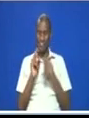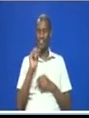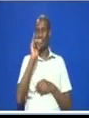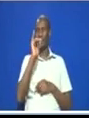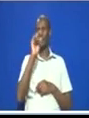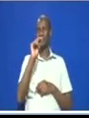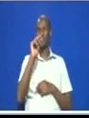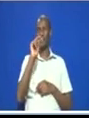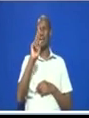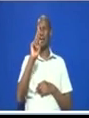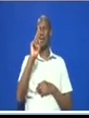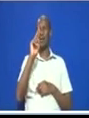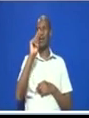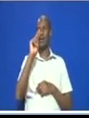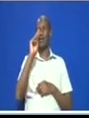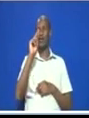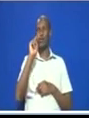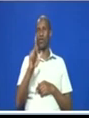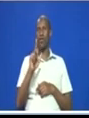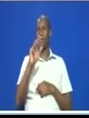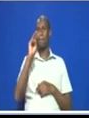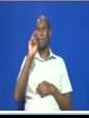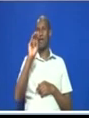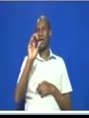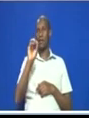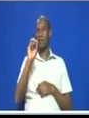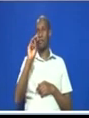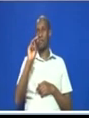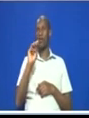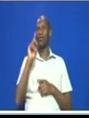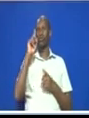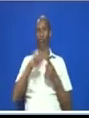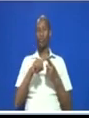internal memo. To the principal. Again,